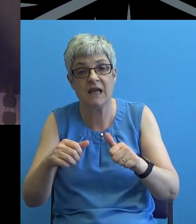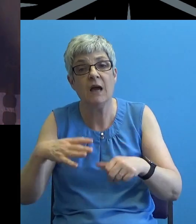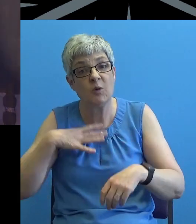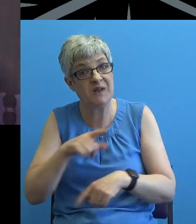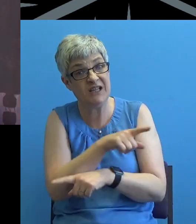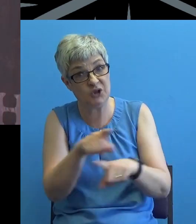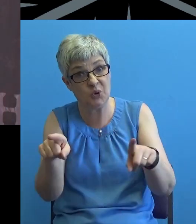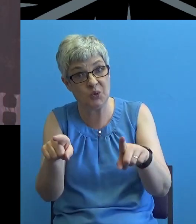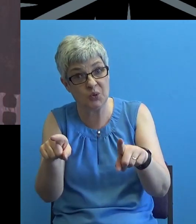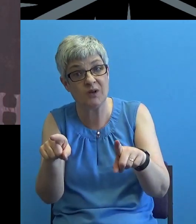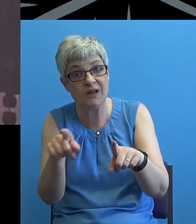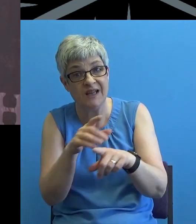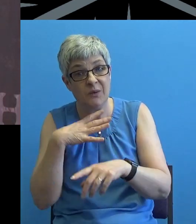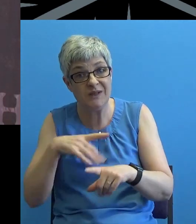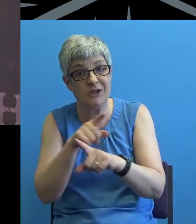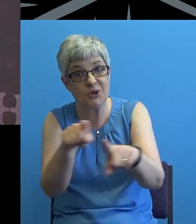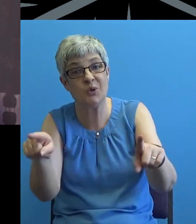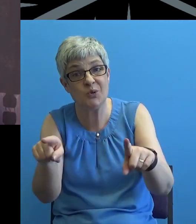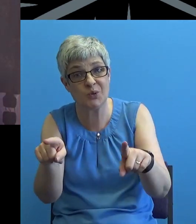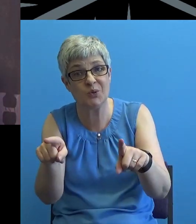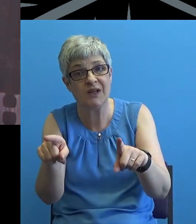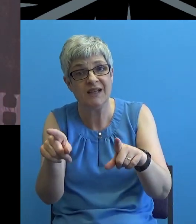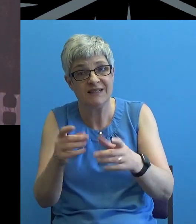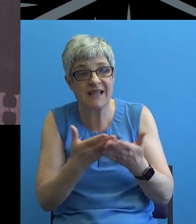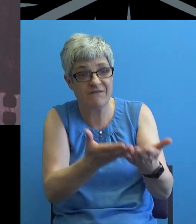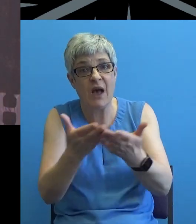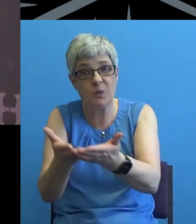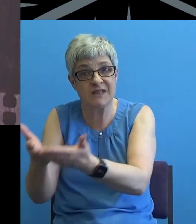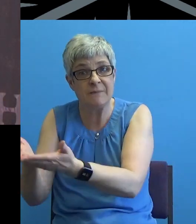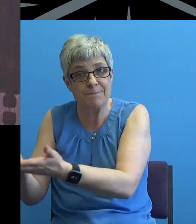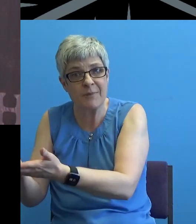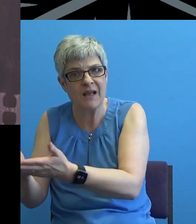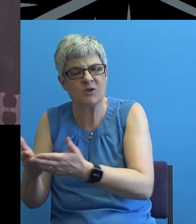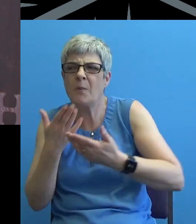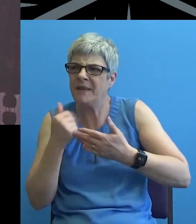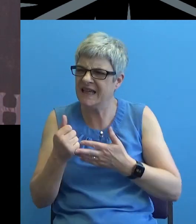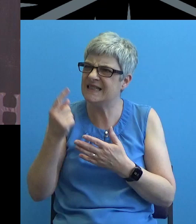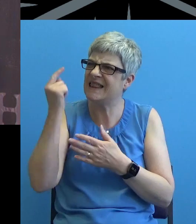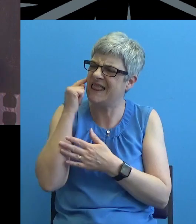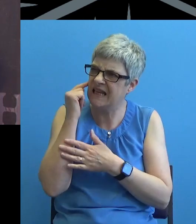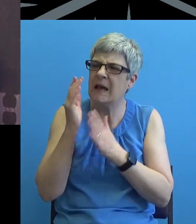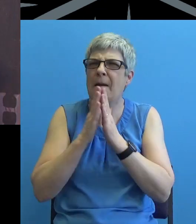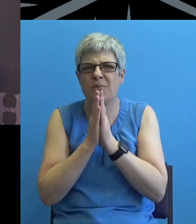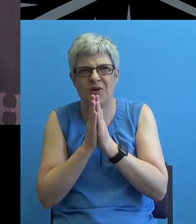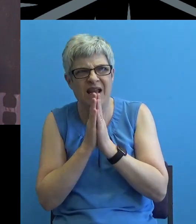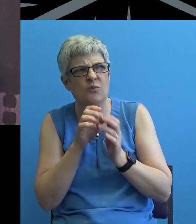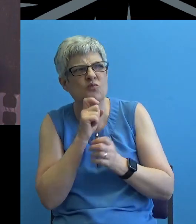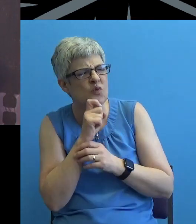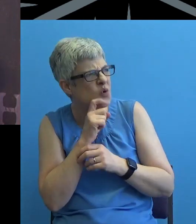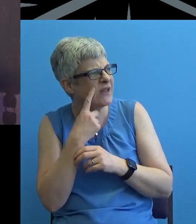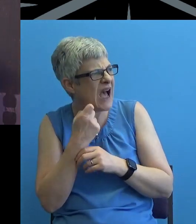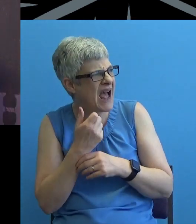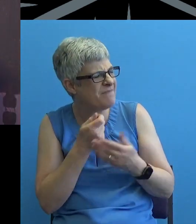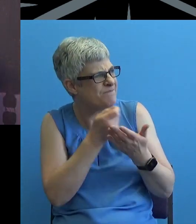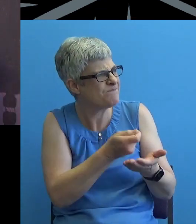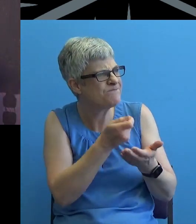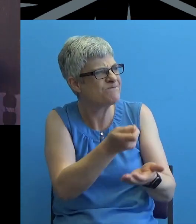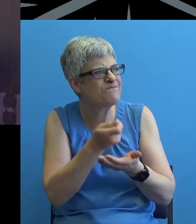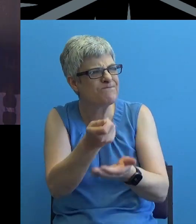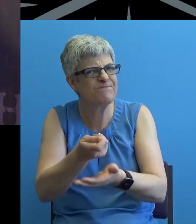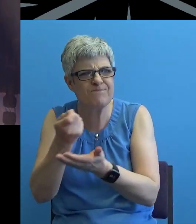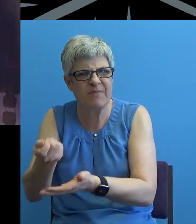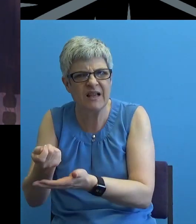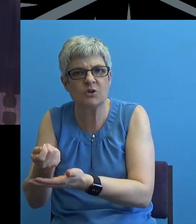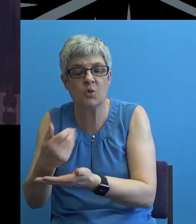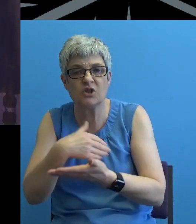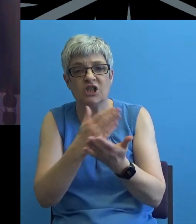we need you to do it. So please think and pray about who you could be taking a bag to, who you could be sharing with,